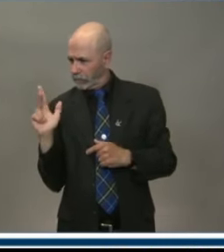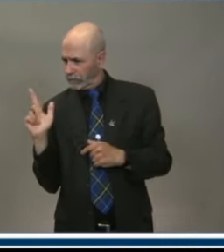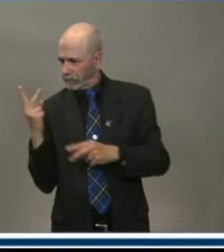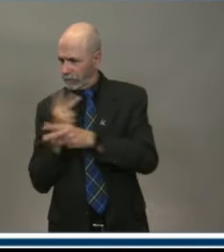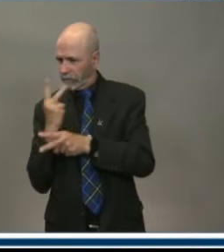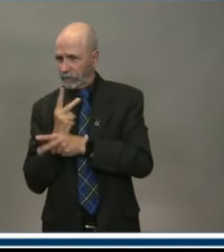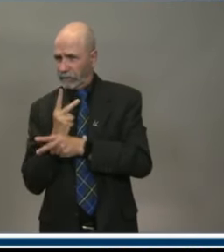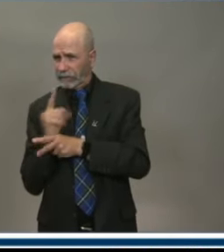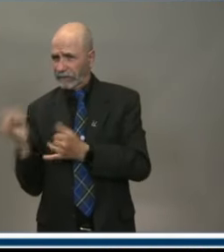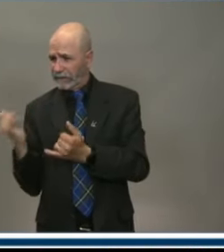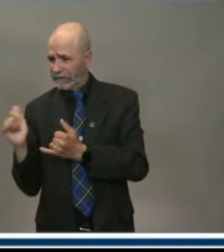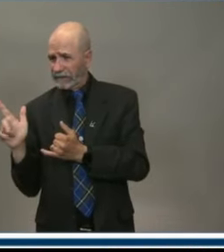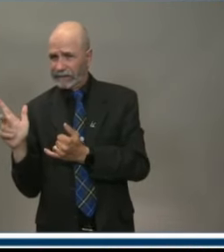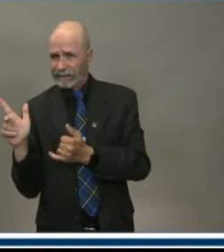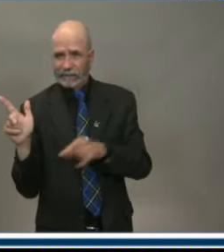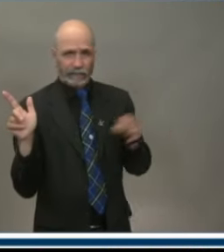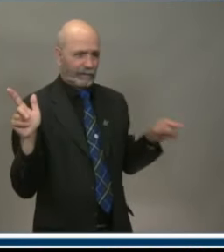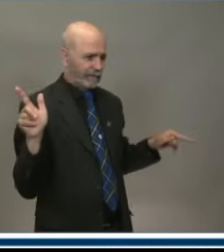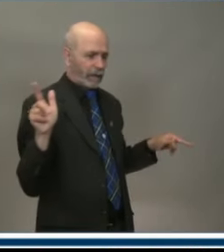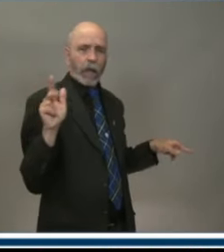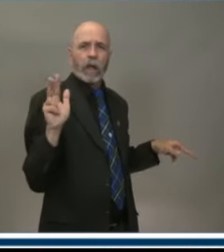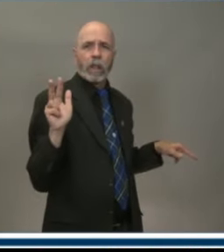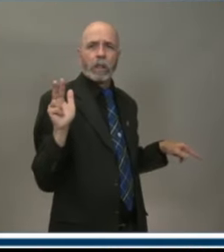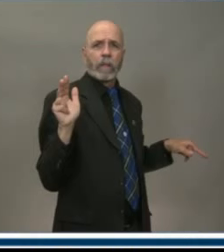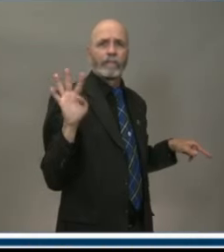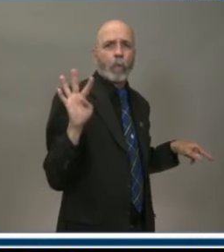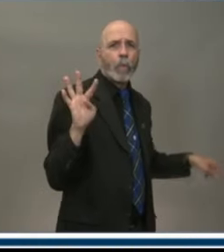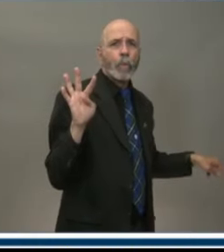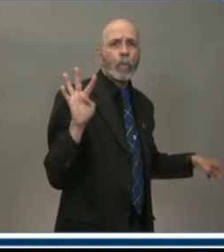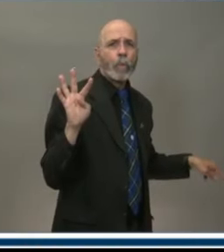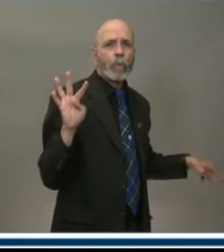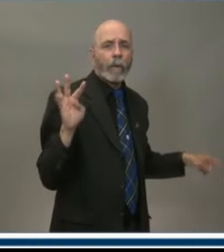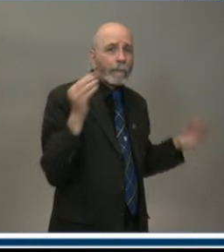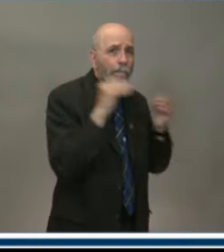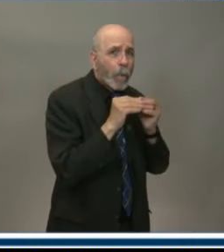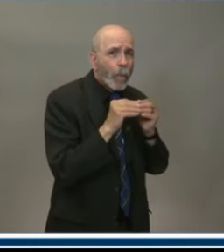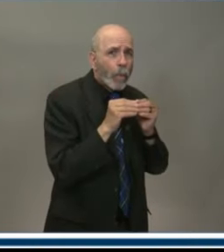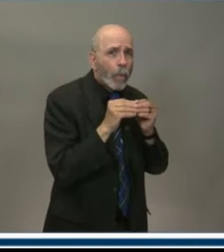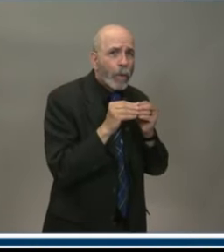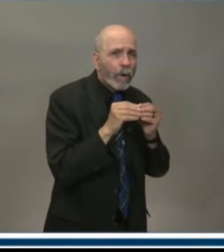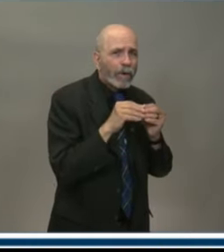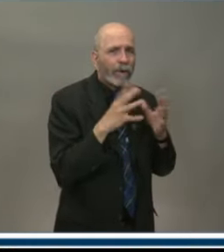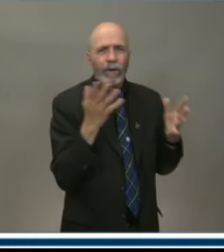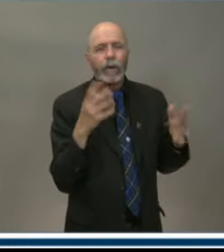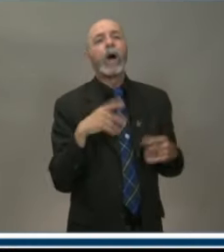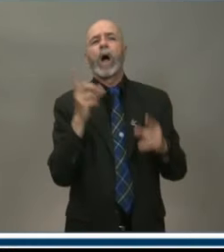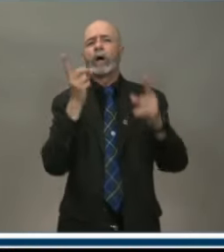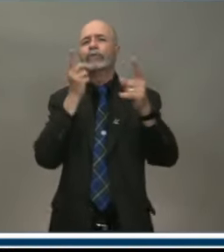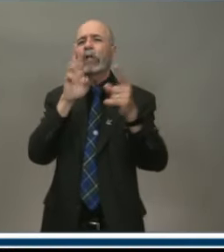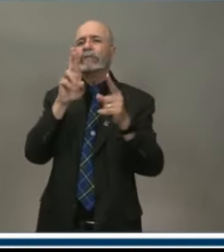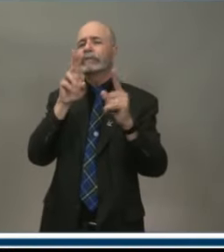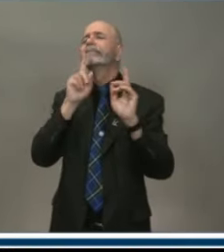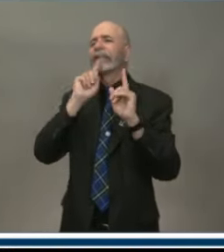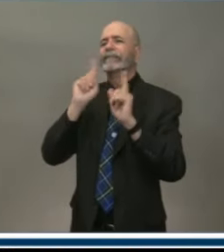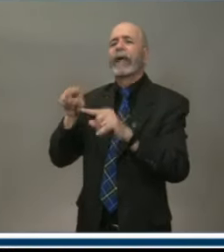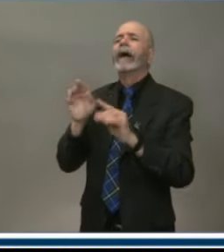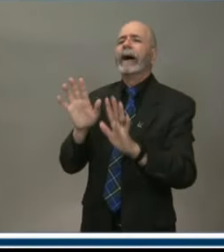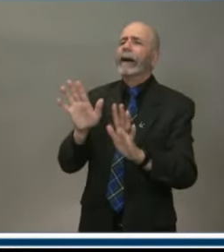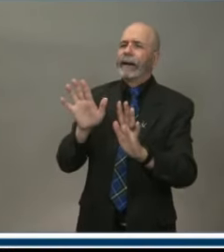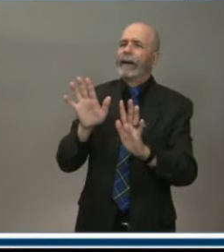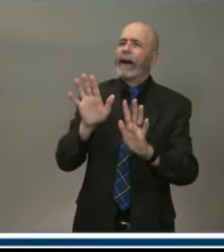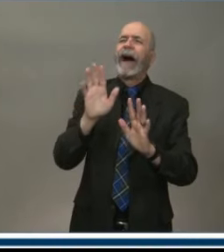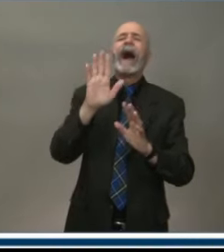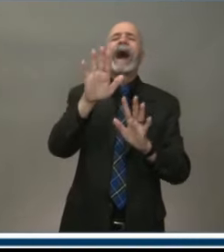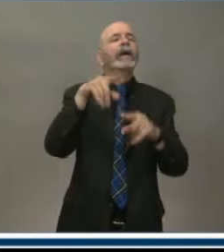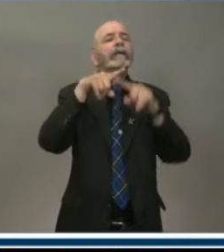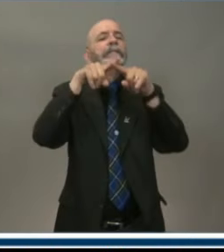34 additional cases in long-term care health facilities? Some of that's to do with the timing of the information we get